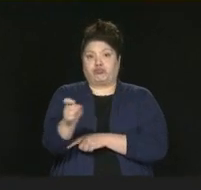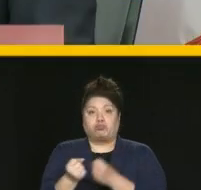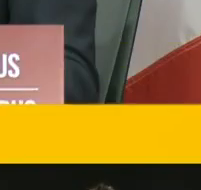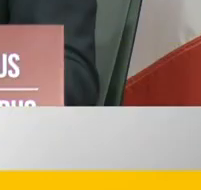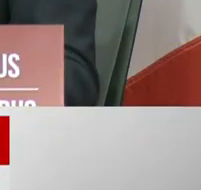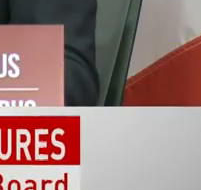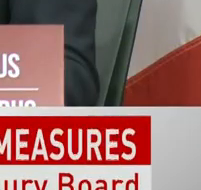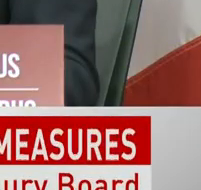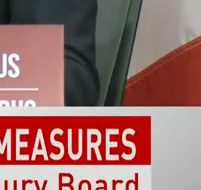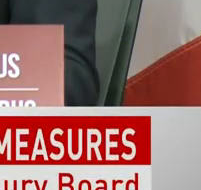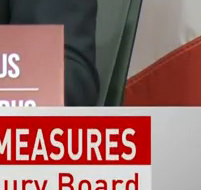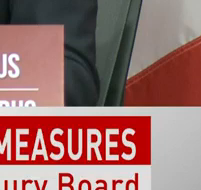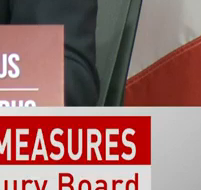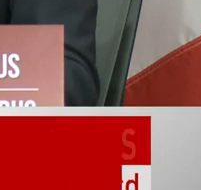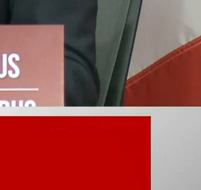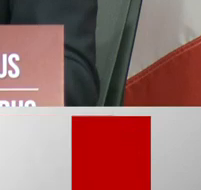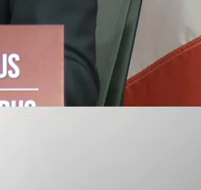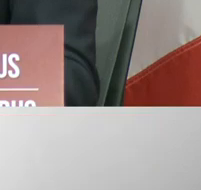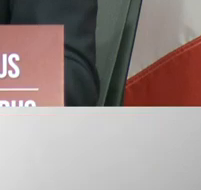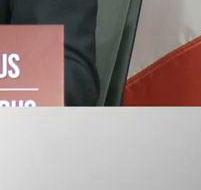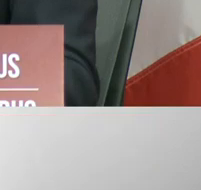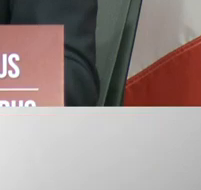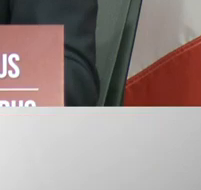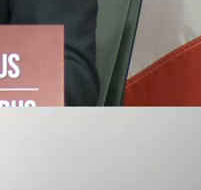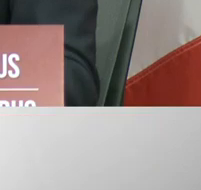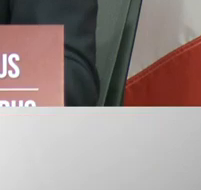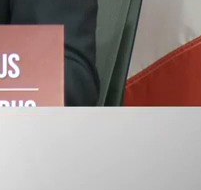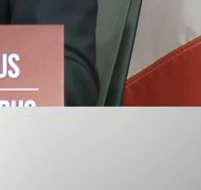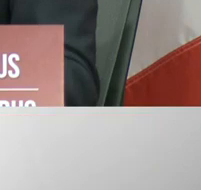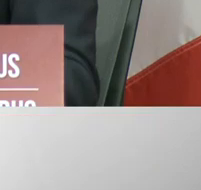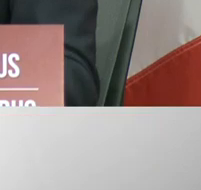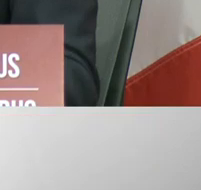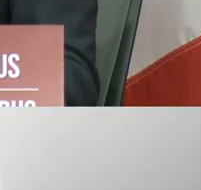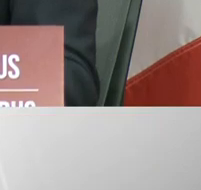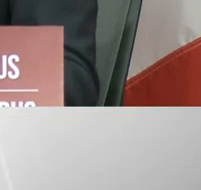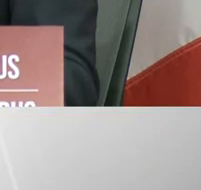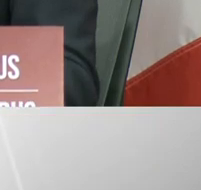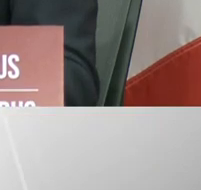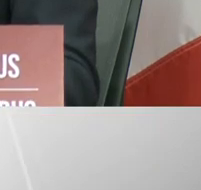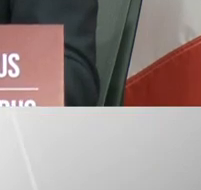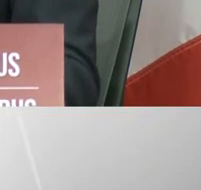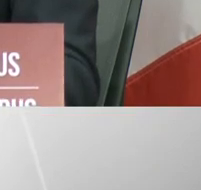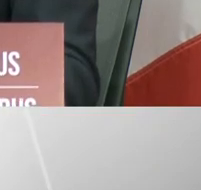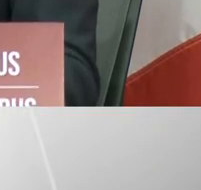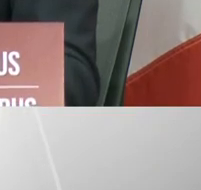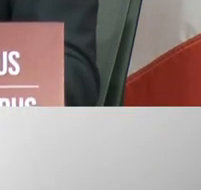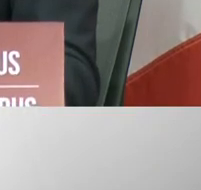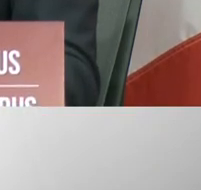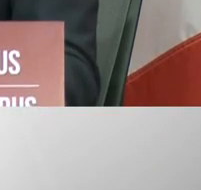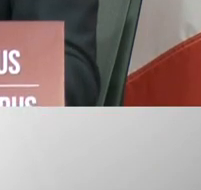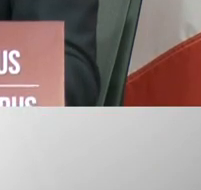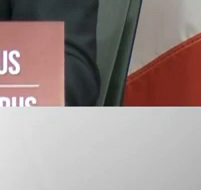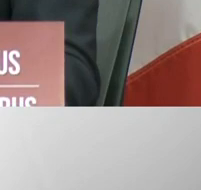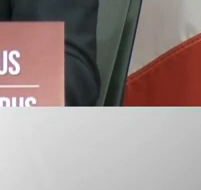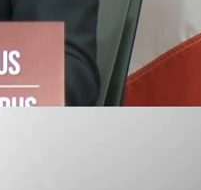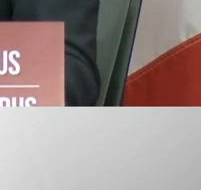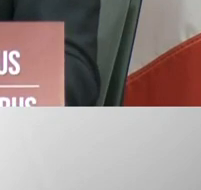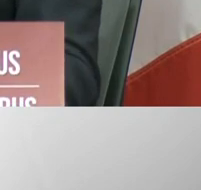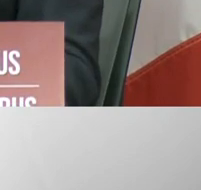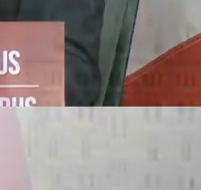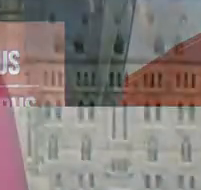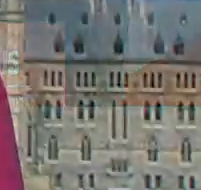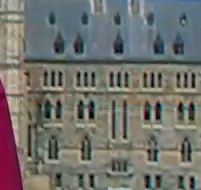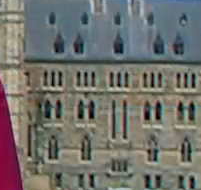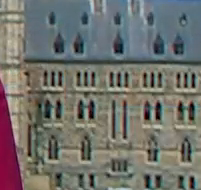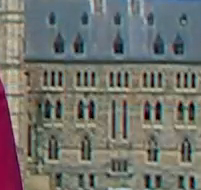do know that help for seniors, additional support for seniors, is coming in the coming days, according to the Prime Minister. I want to wrap up a